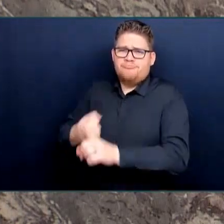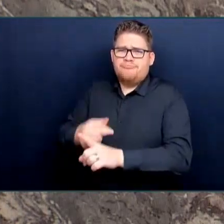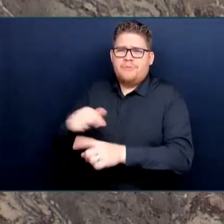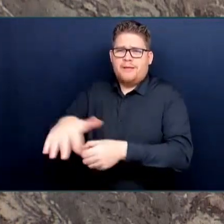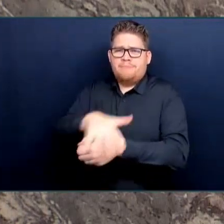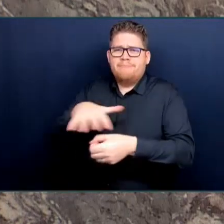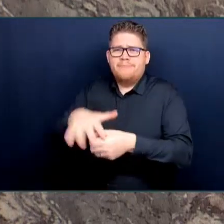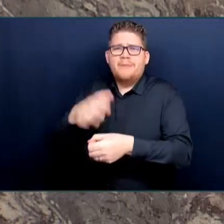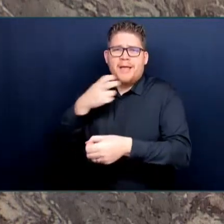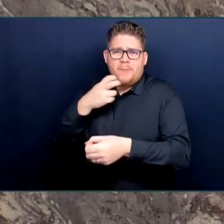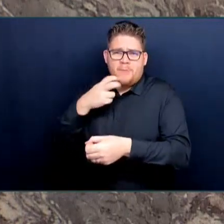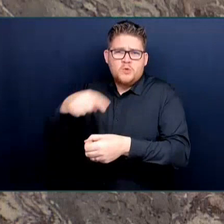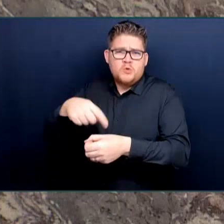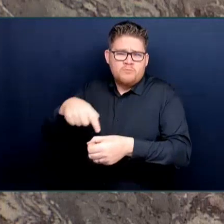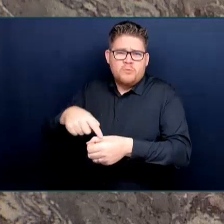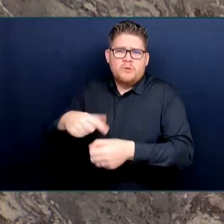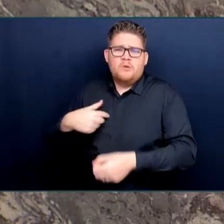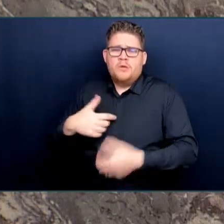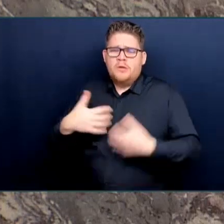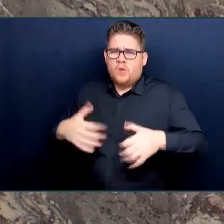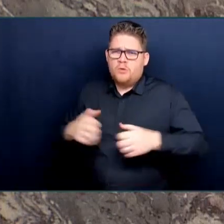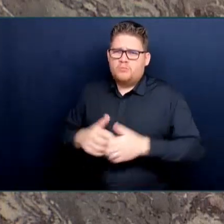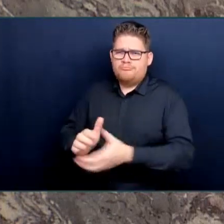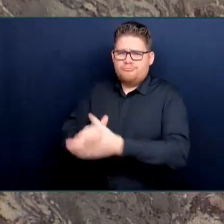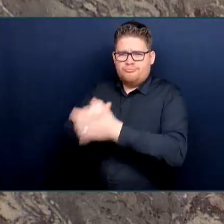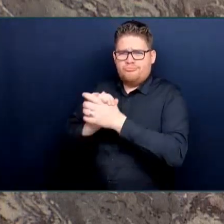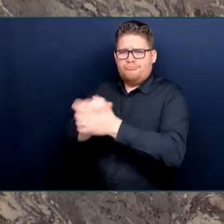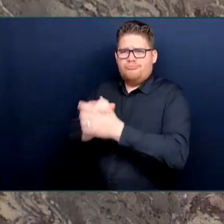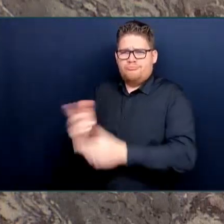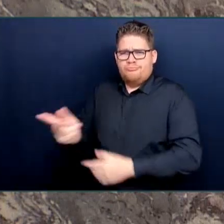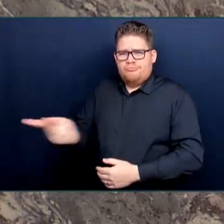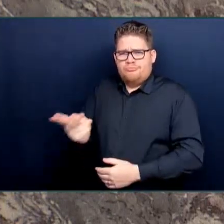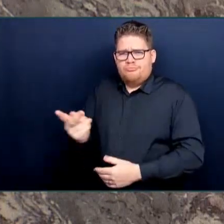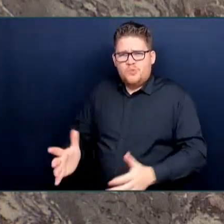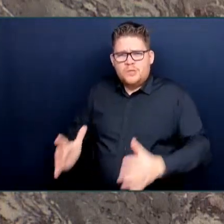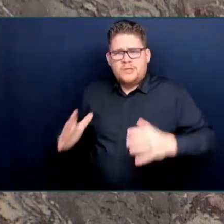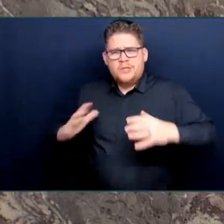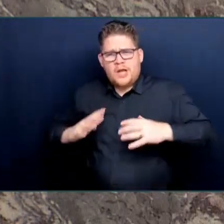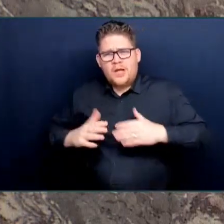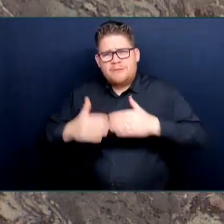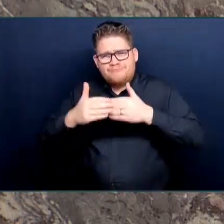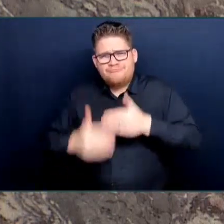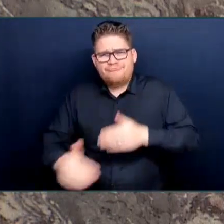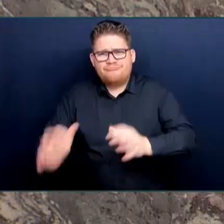very best as they pursue the next chapter in their lives. Thank you.